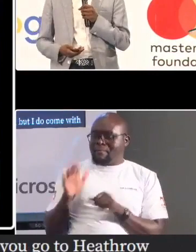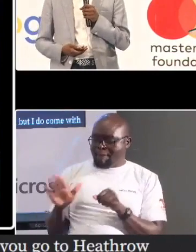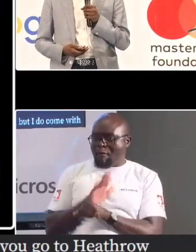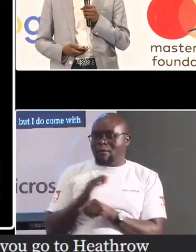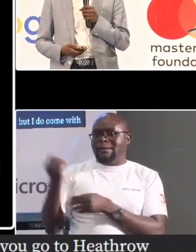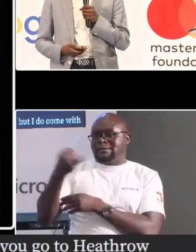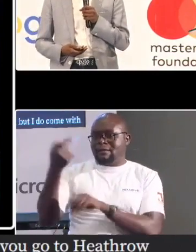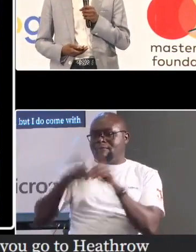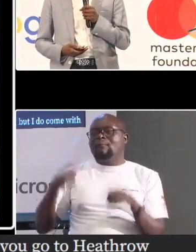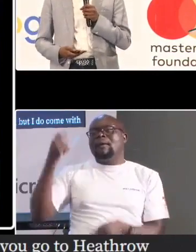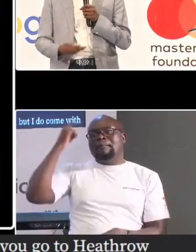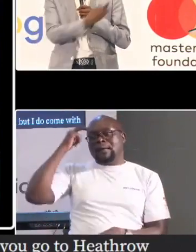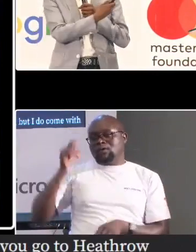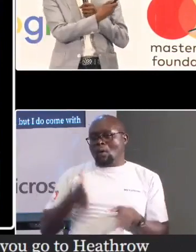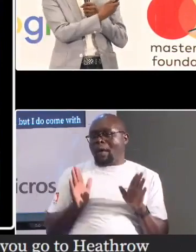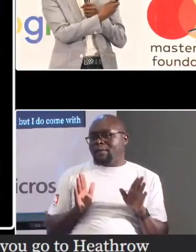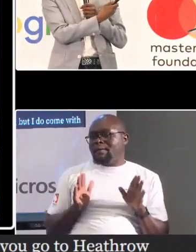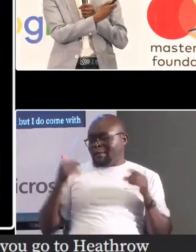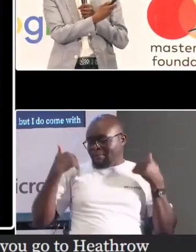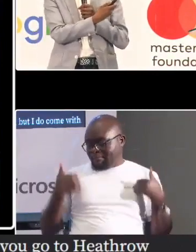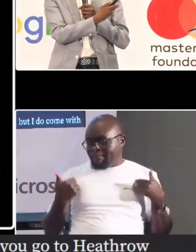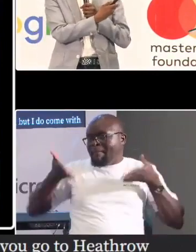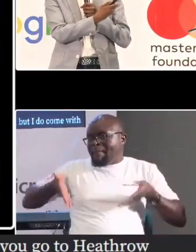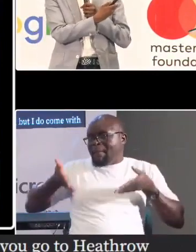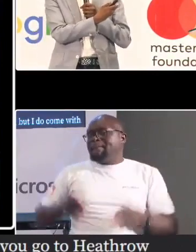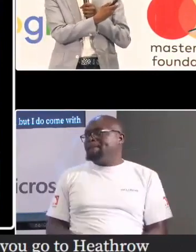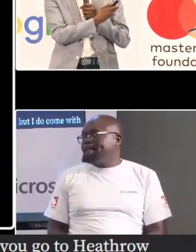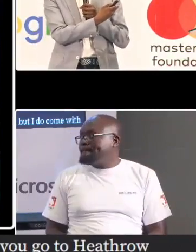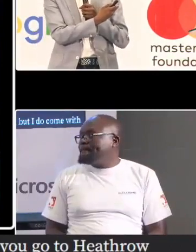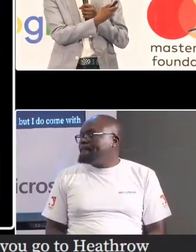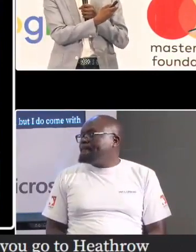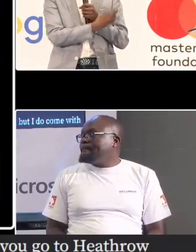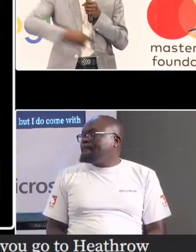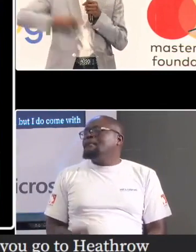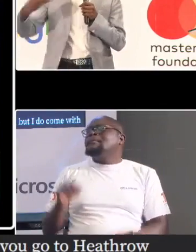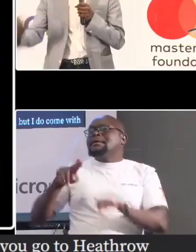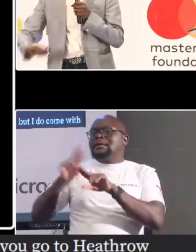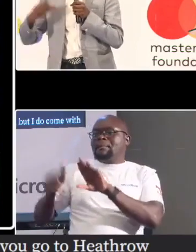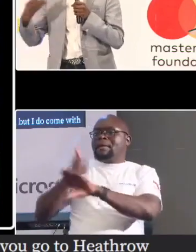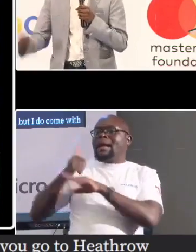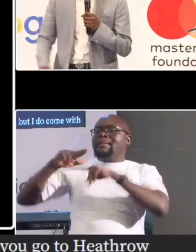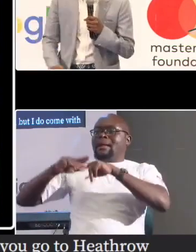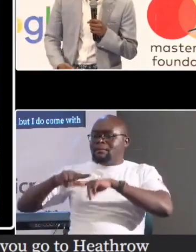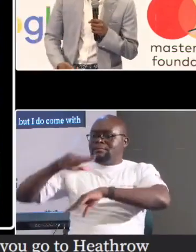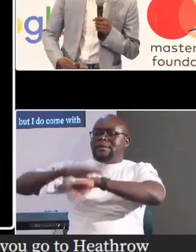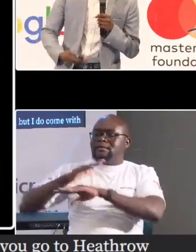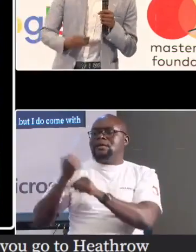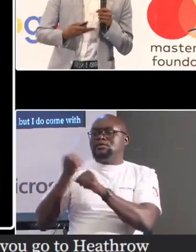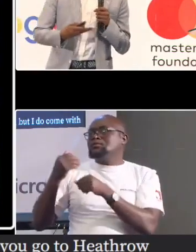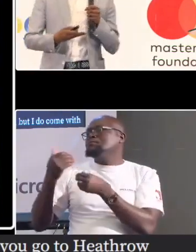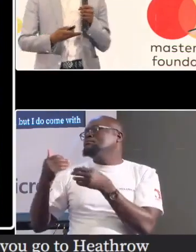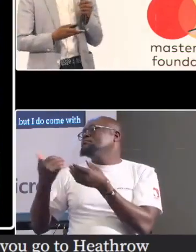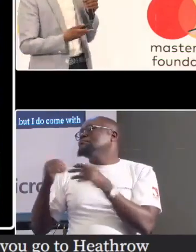design fundamentalist. This is me. I don't just sit behind a desk. I go out and do research.